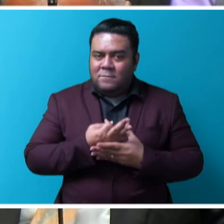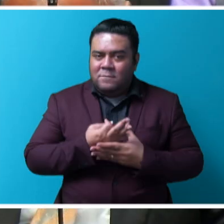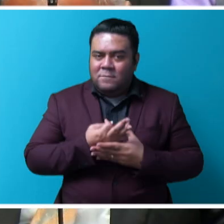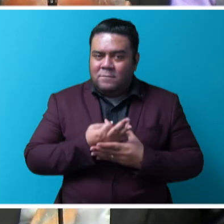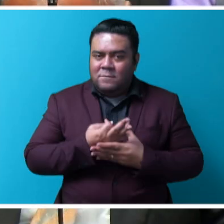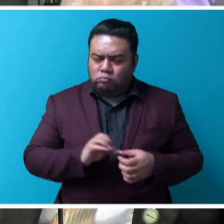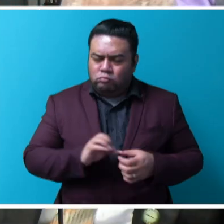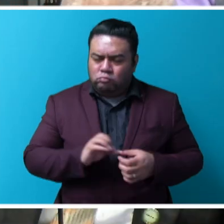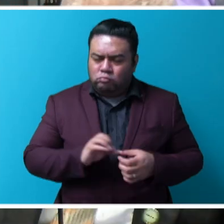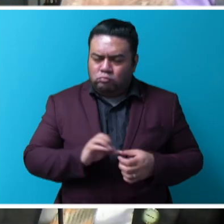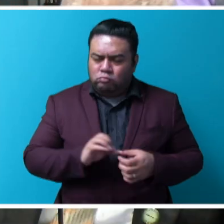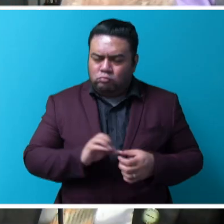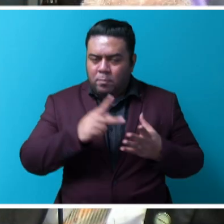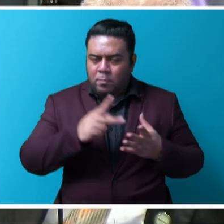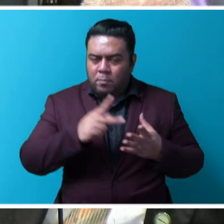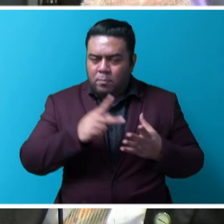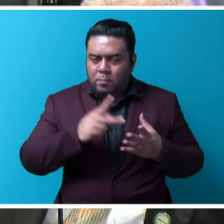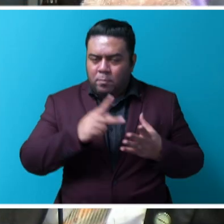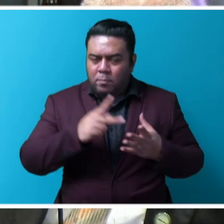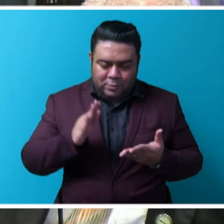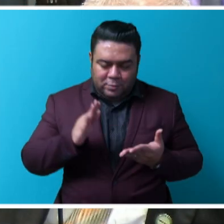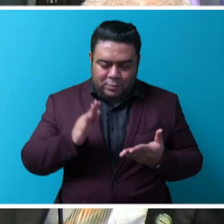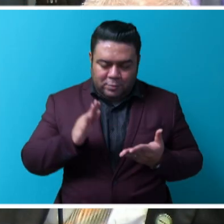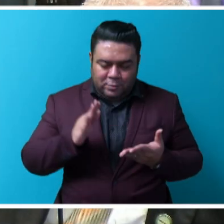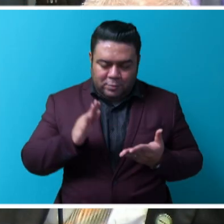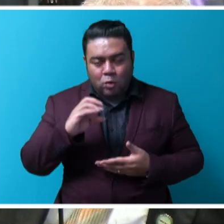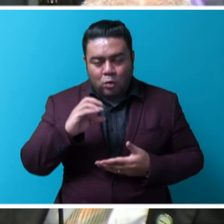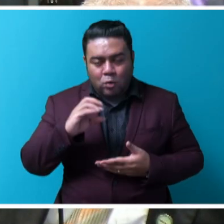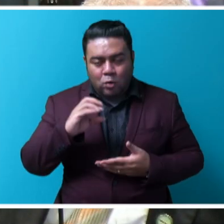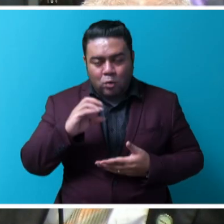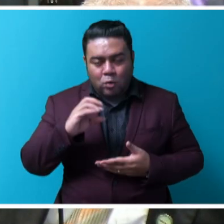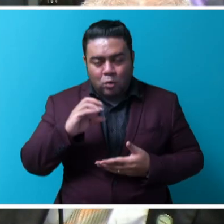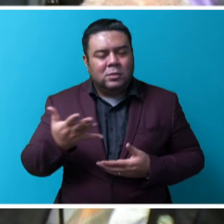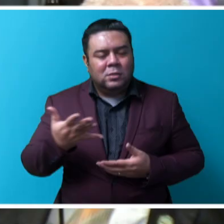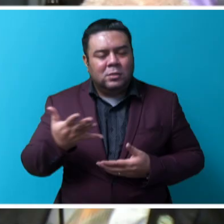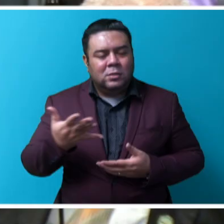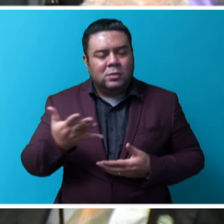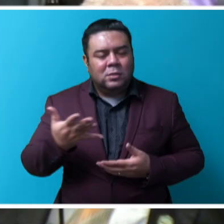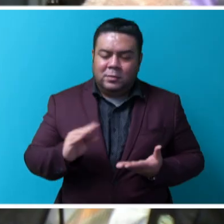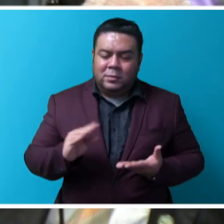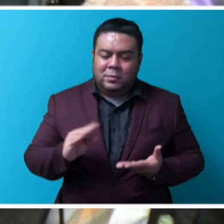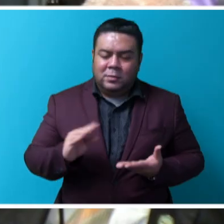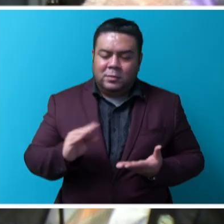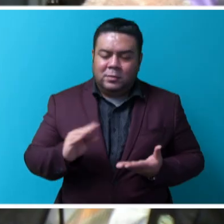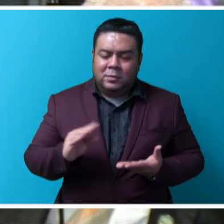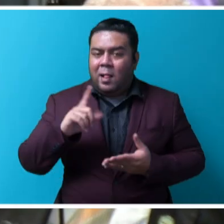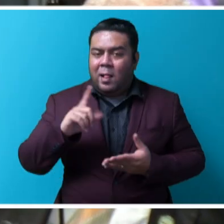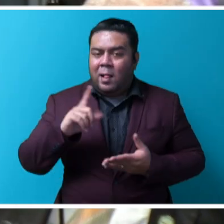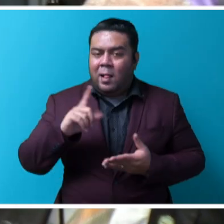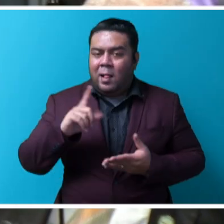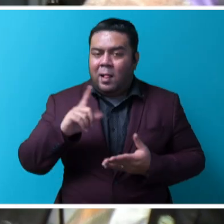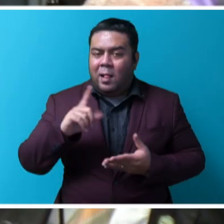such as the Adaptation Fund. Others remain under assessment through rigorous two-tier vetting process with